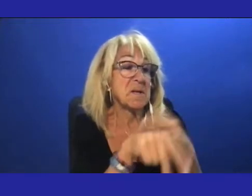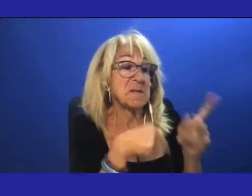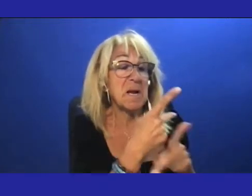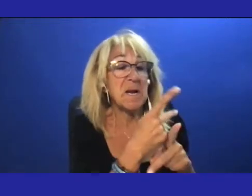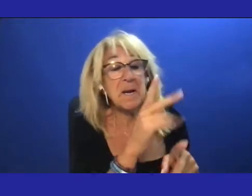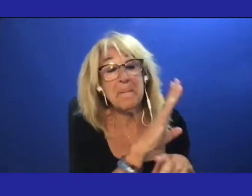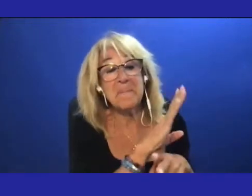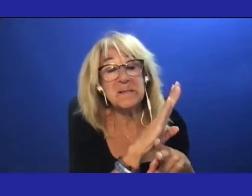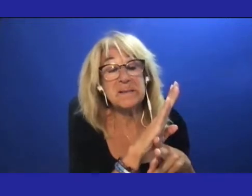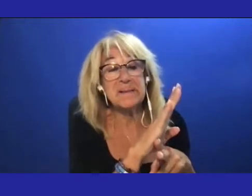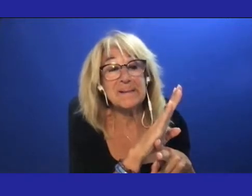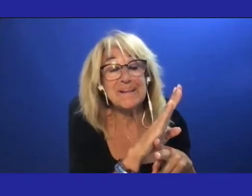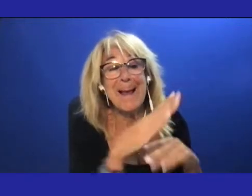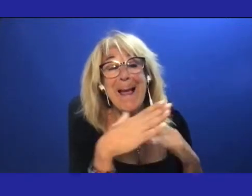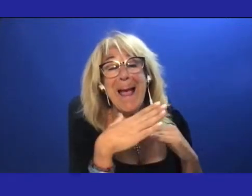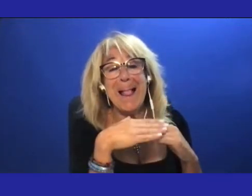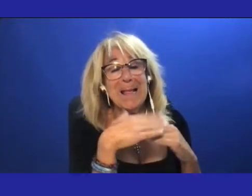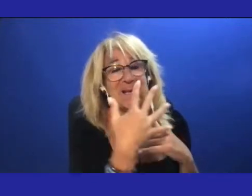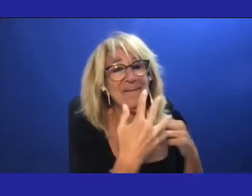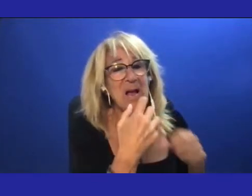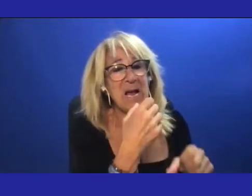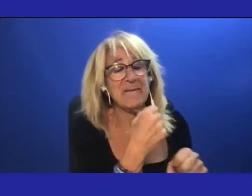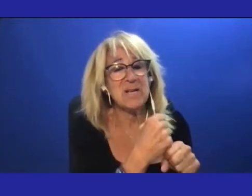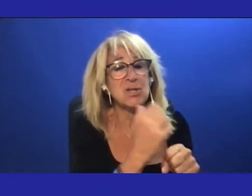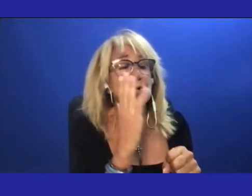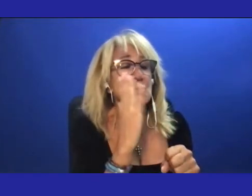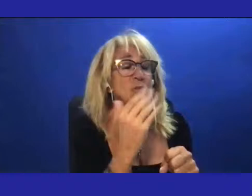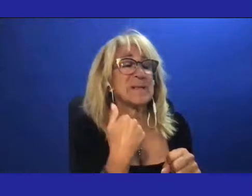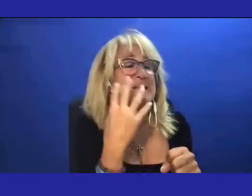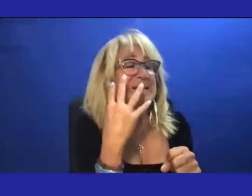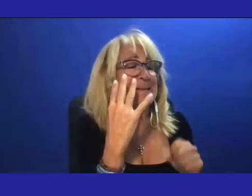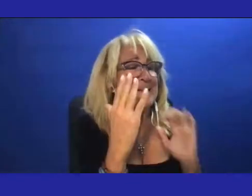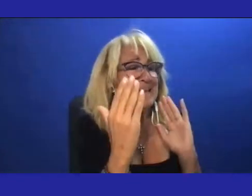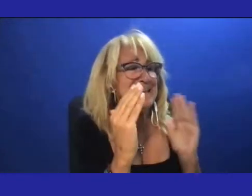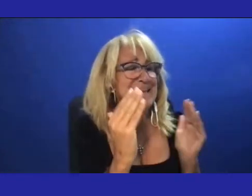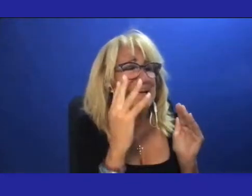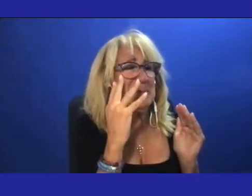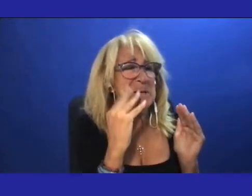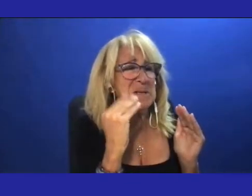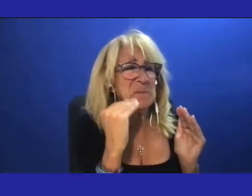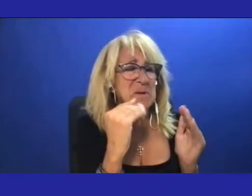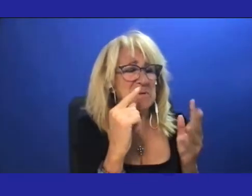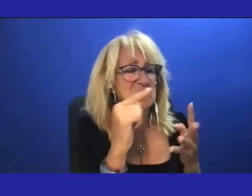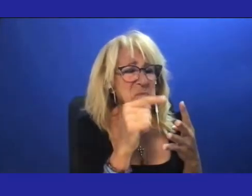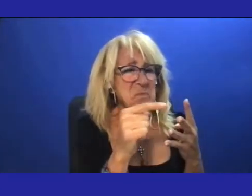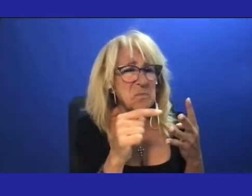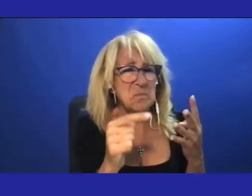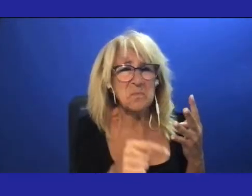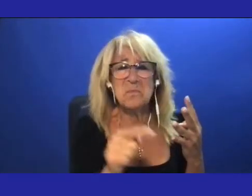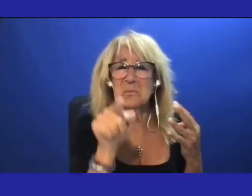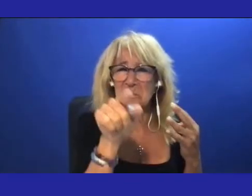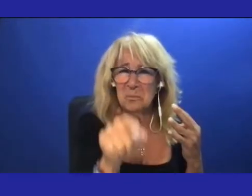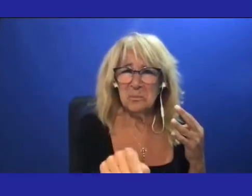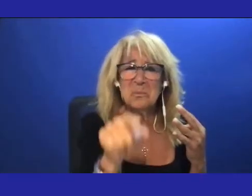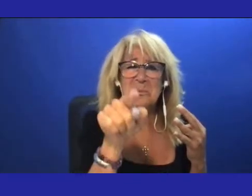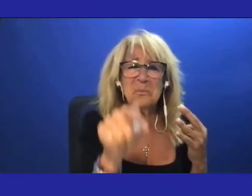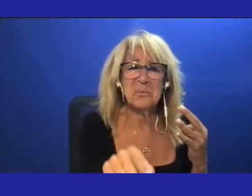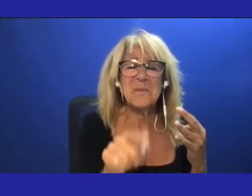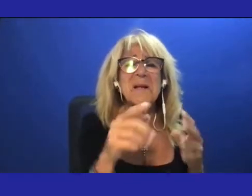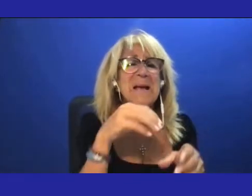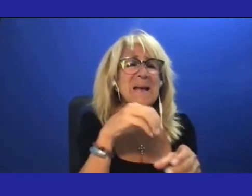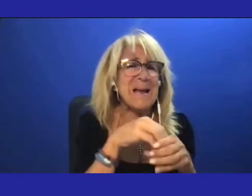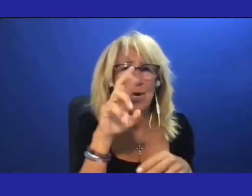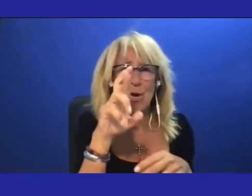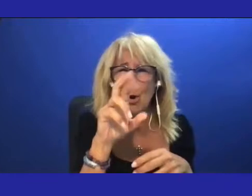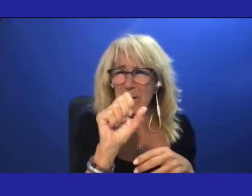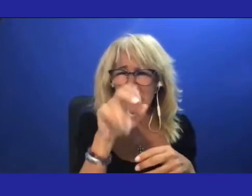5 years, will have similar experience in the 4 subject matter areas that have been outlined in the RFP, and